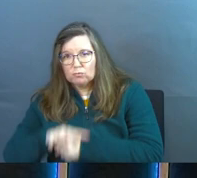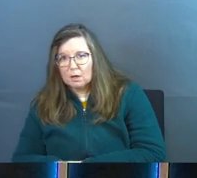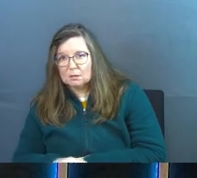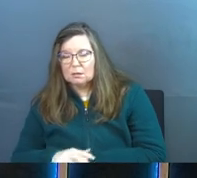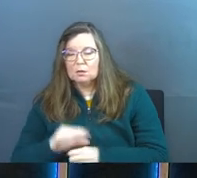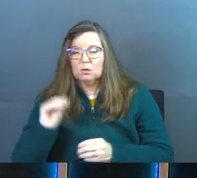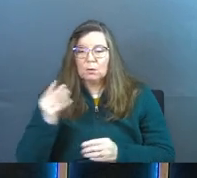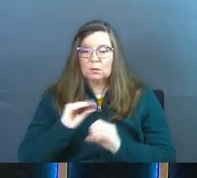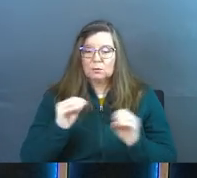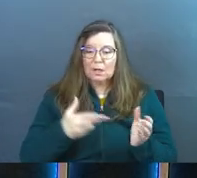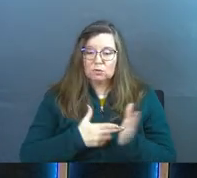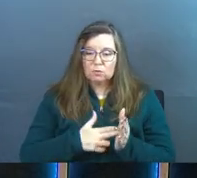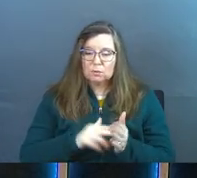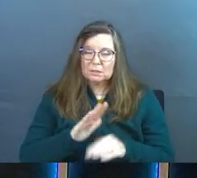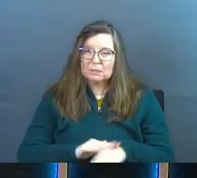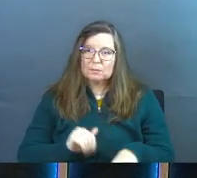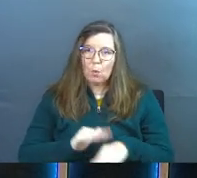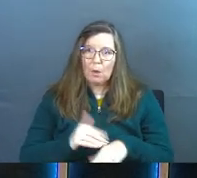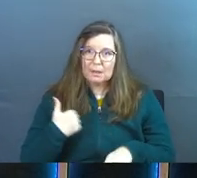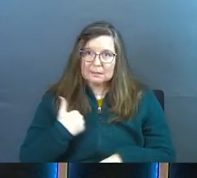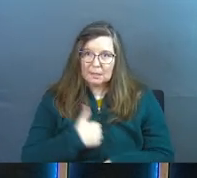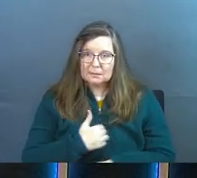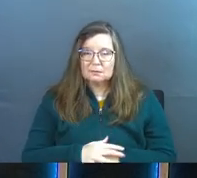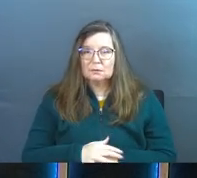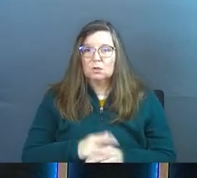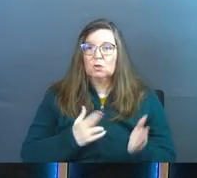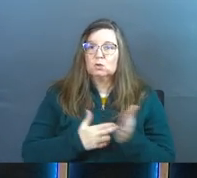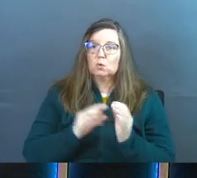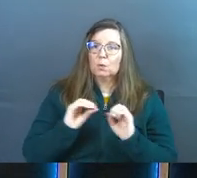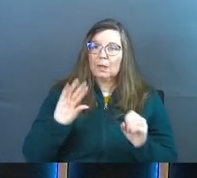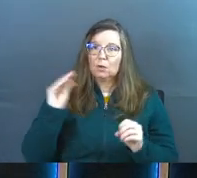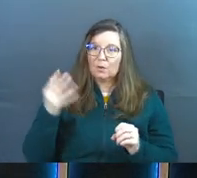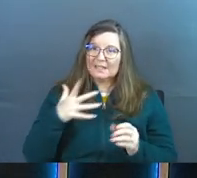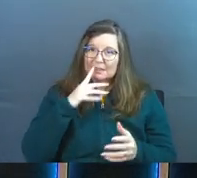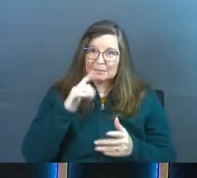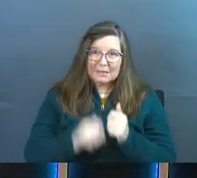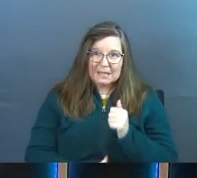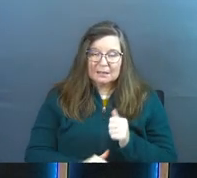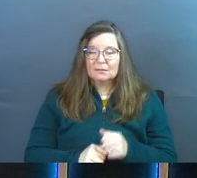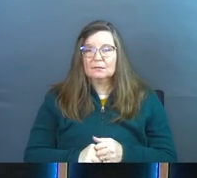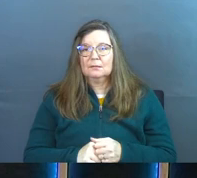without truth spoils us. Truth without grace is mean.